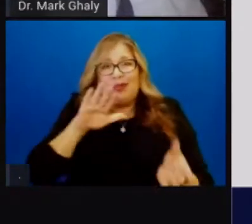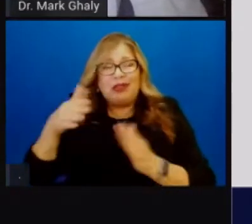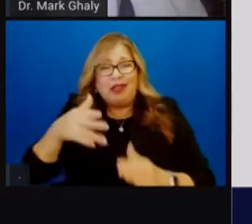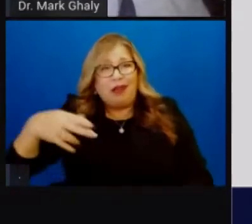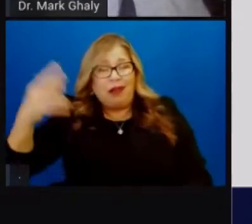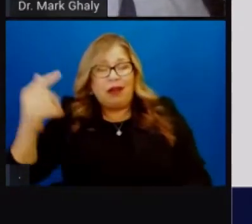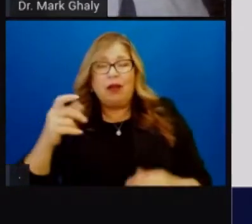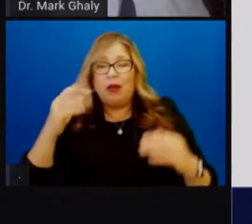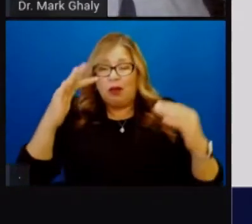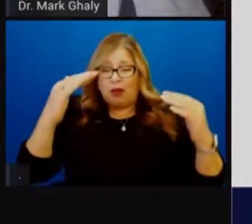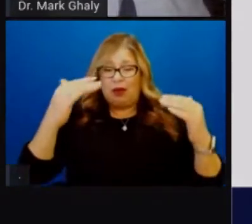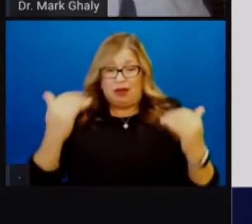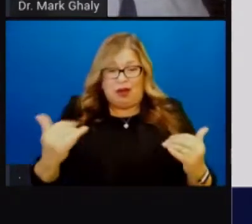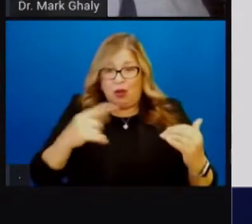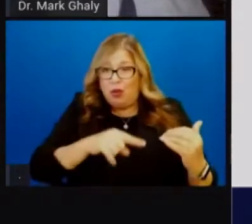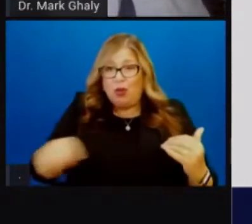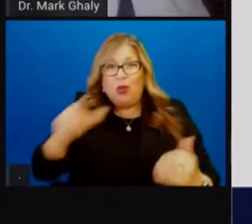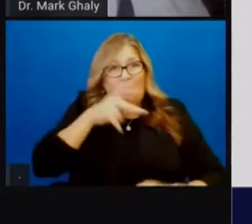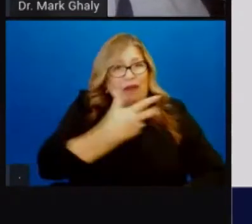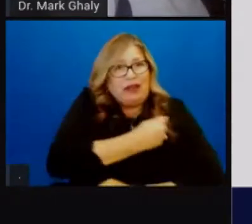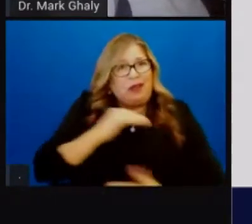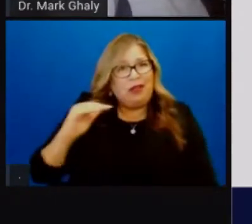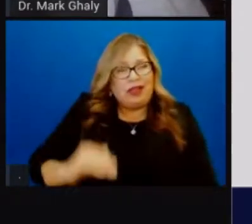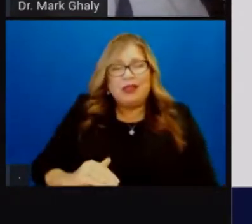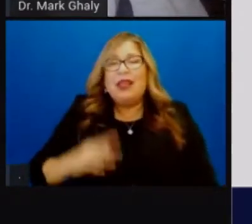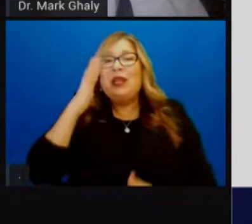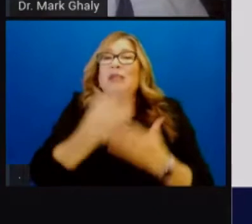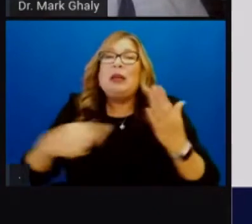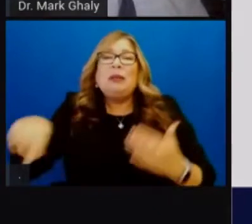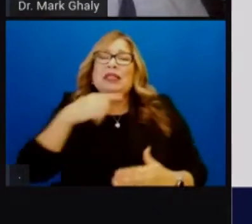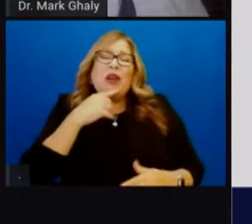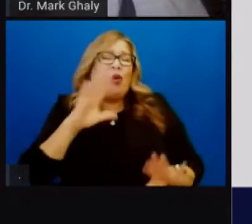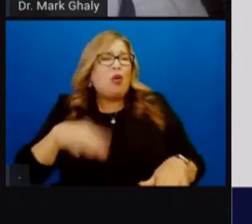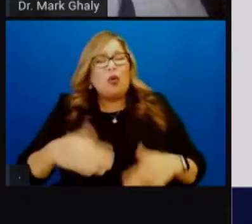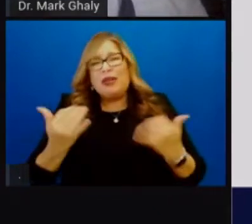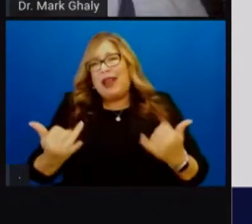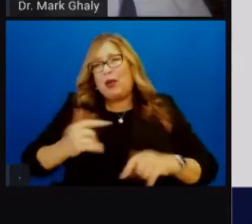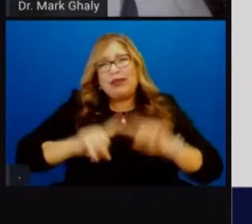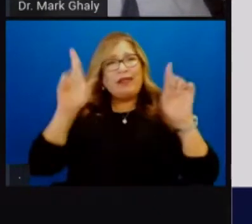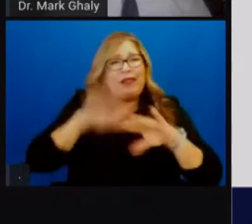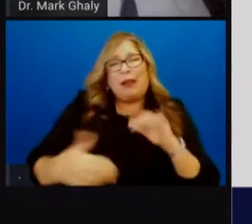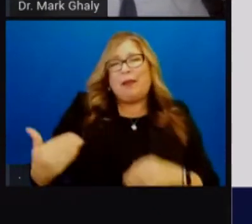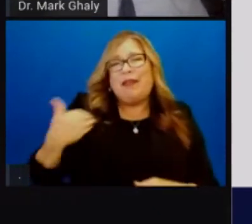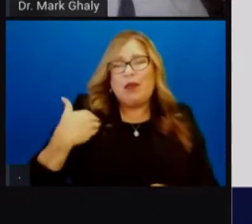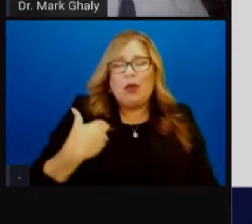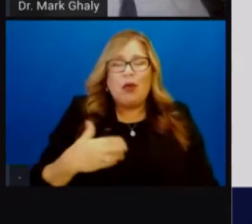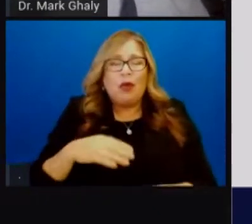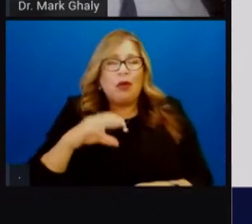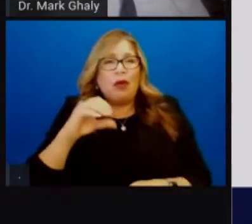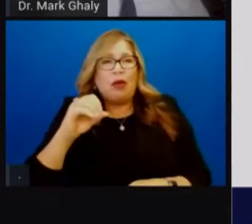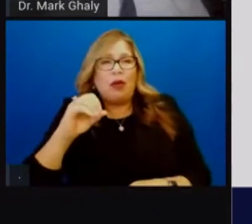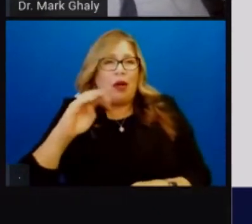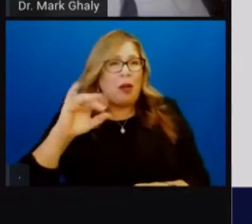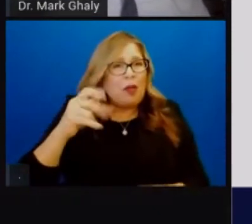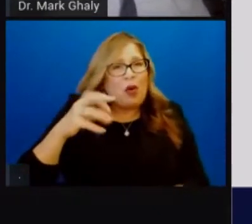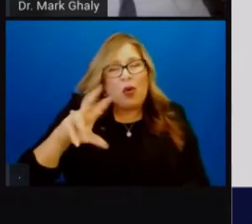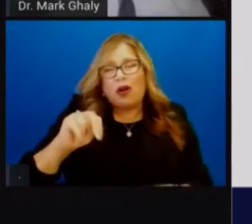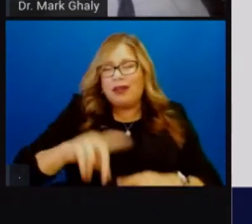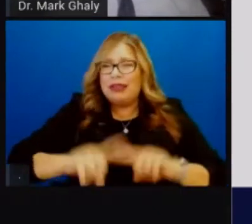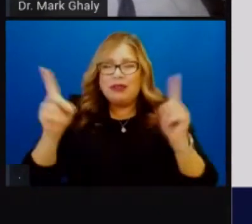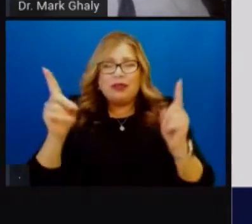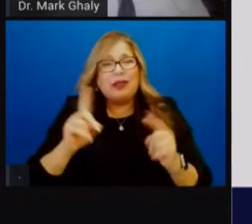during Delta or at other moments. We continue to see this stark difference among the vaccinated and the